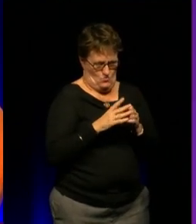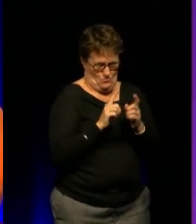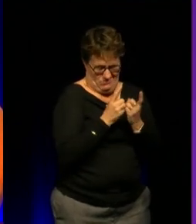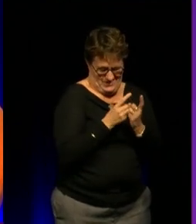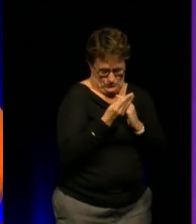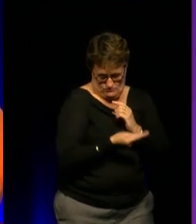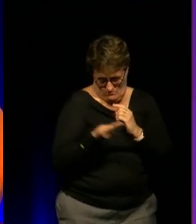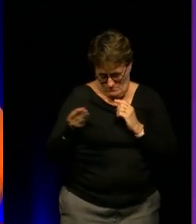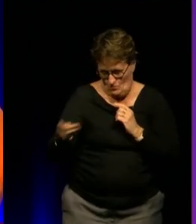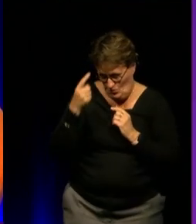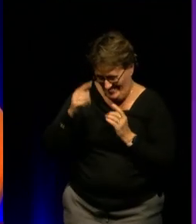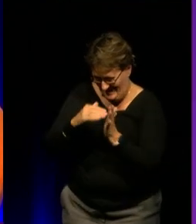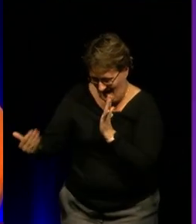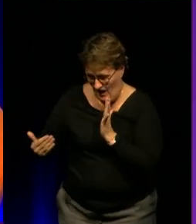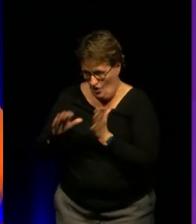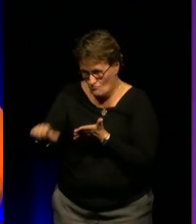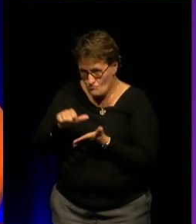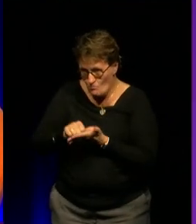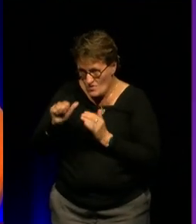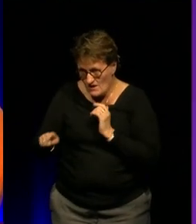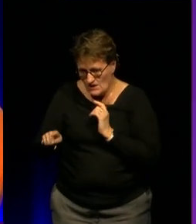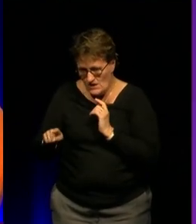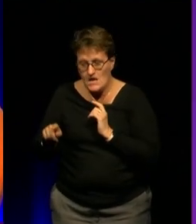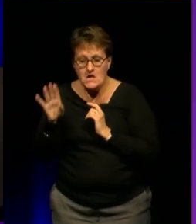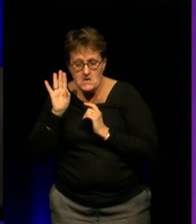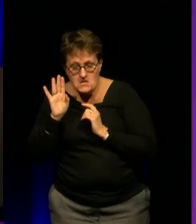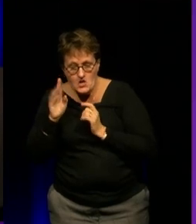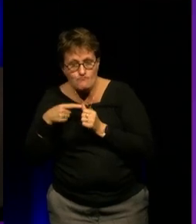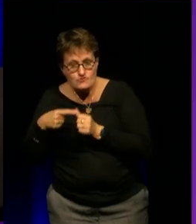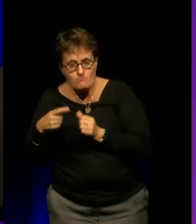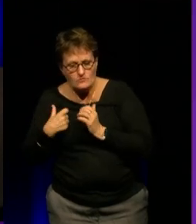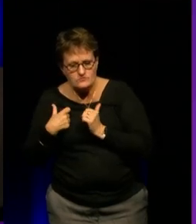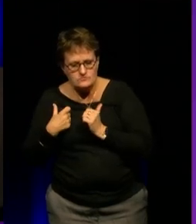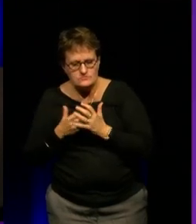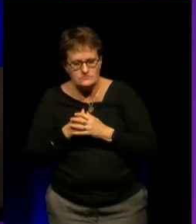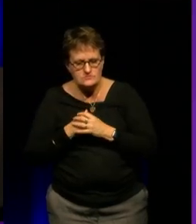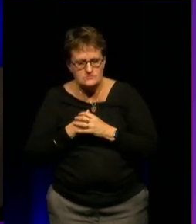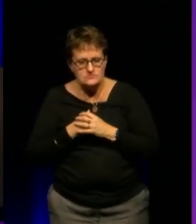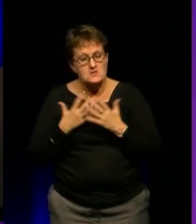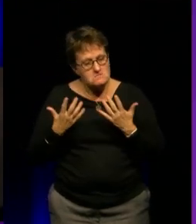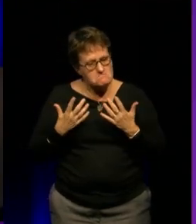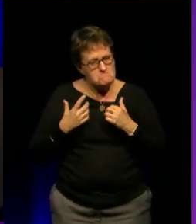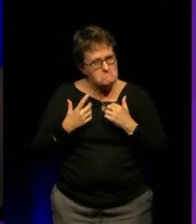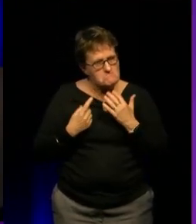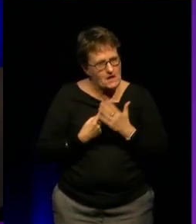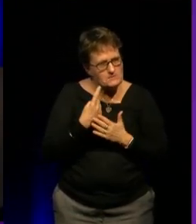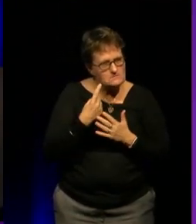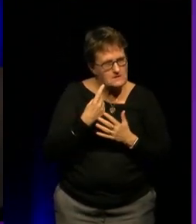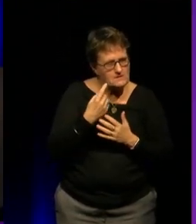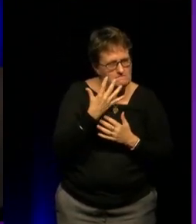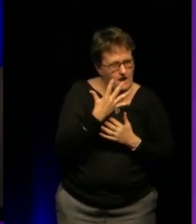repeat proposal on what we thought would be appropriate and listening to the response. And that happened 5-6 times